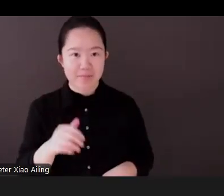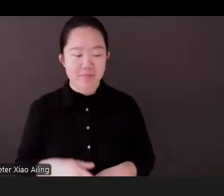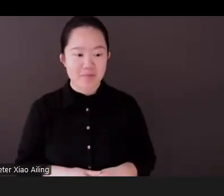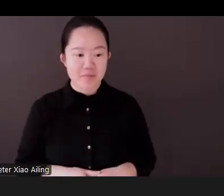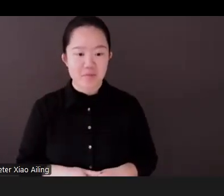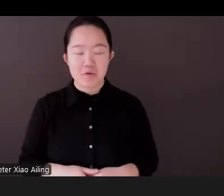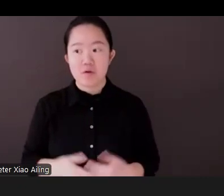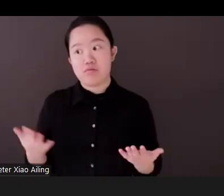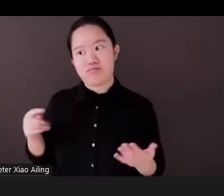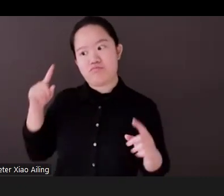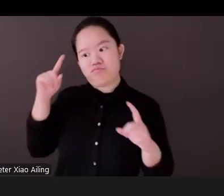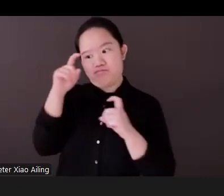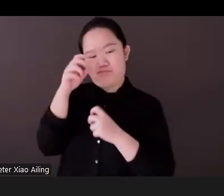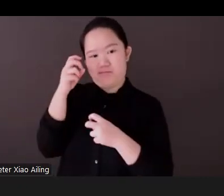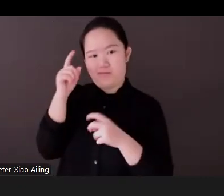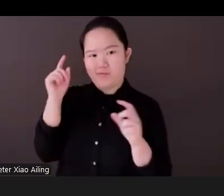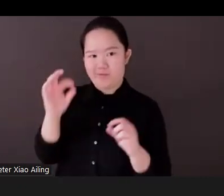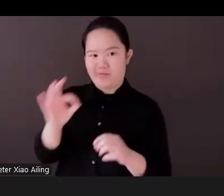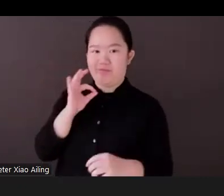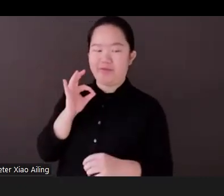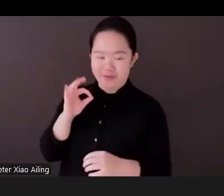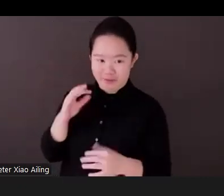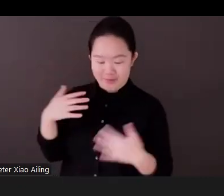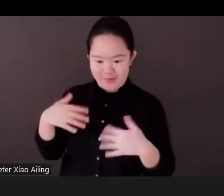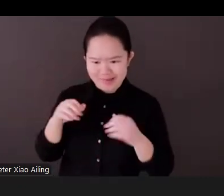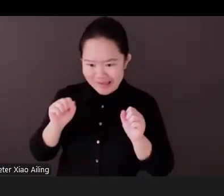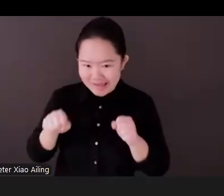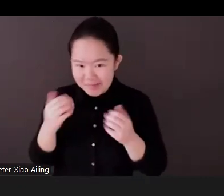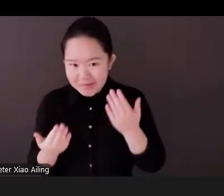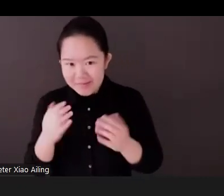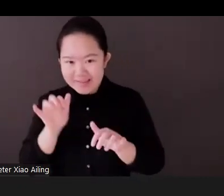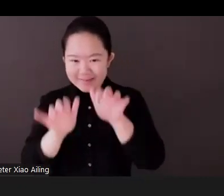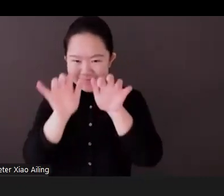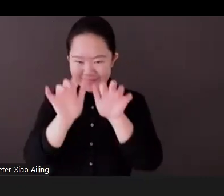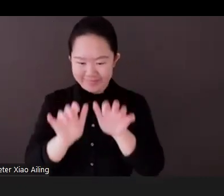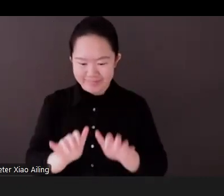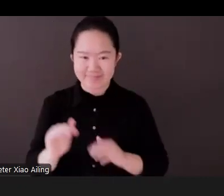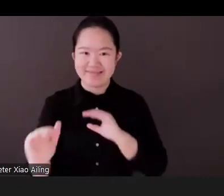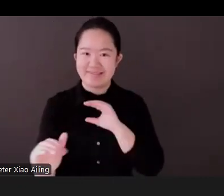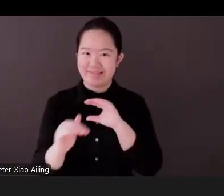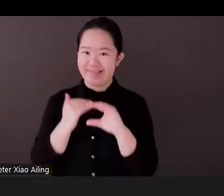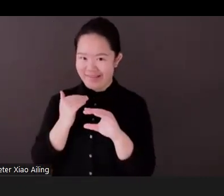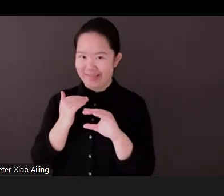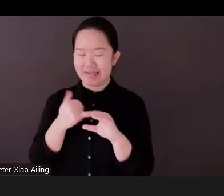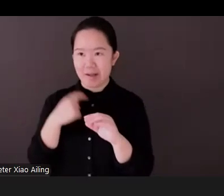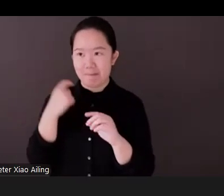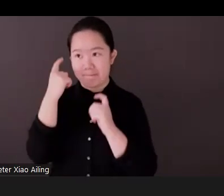will try to come back to you later. Okay, we will revisit that one.